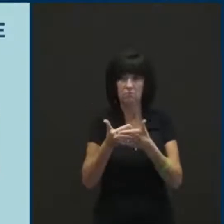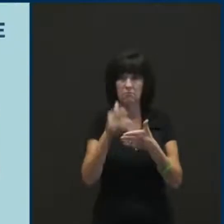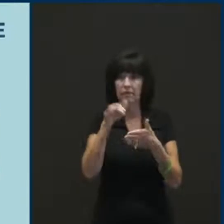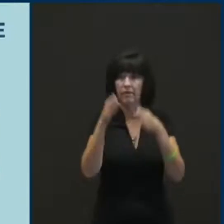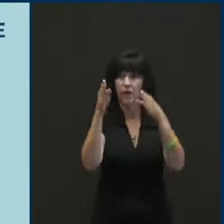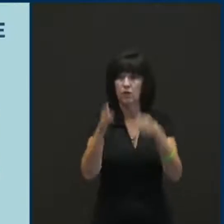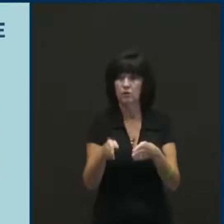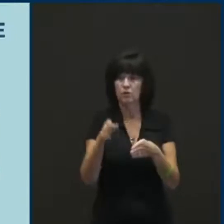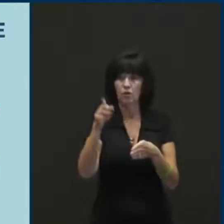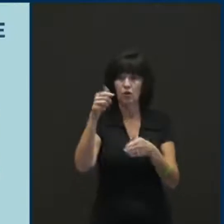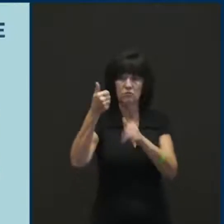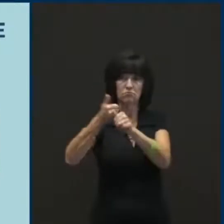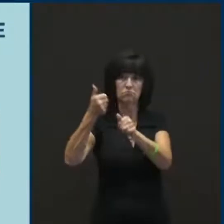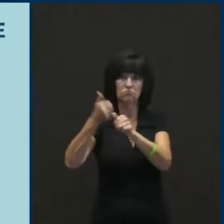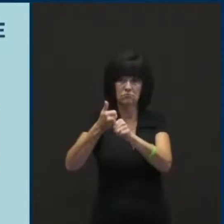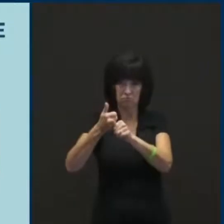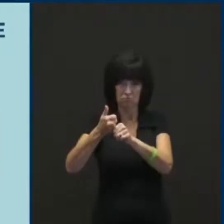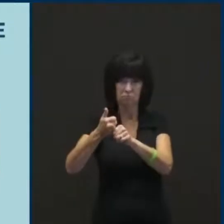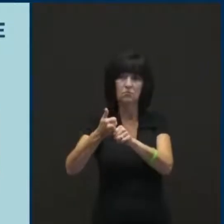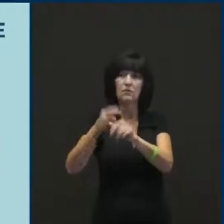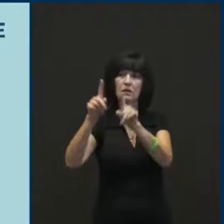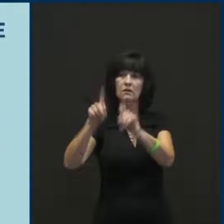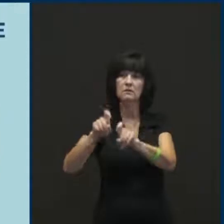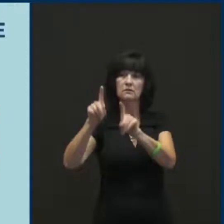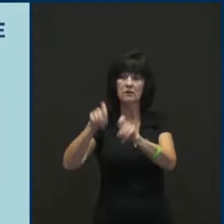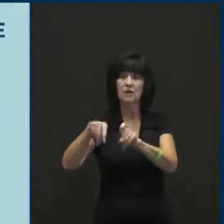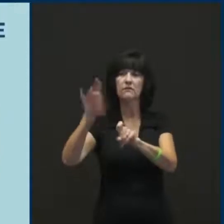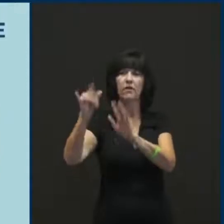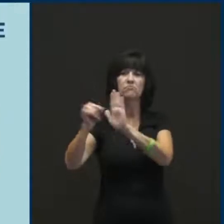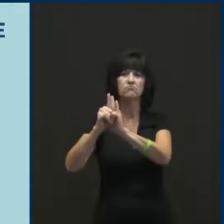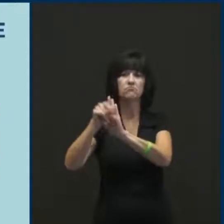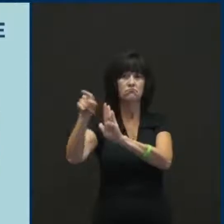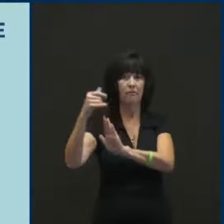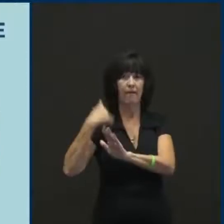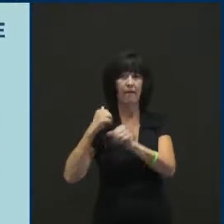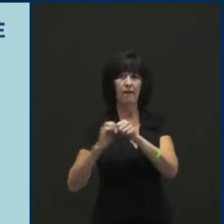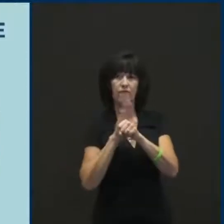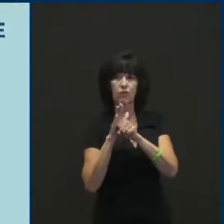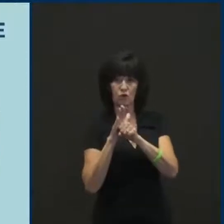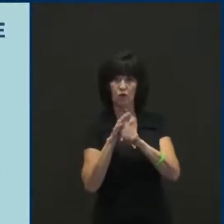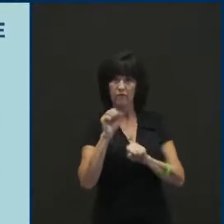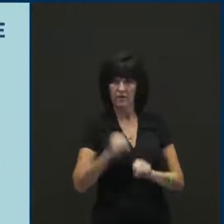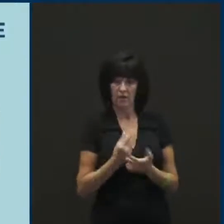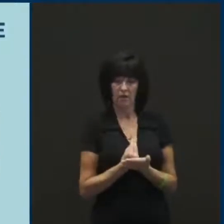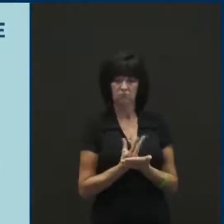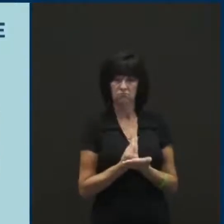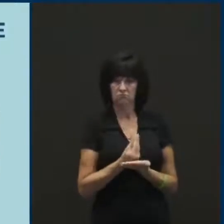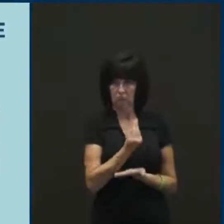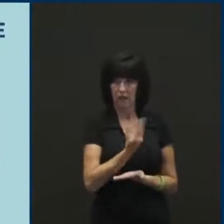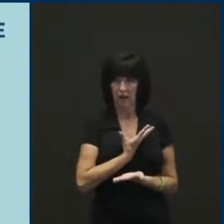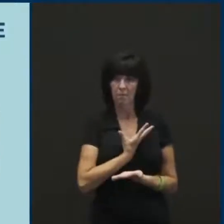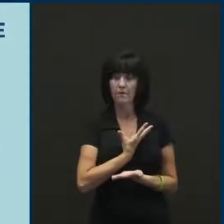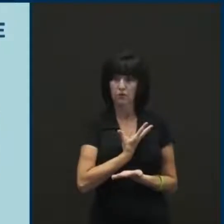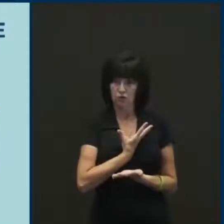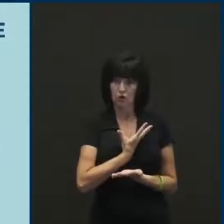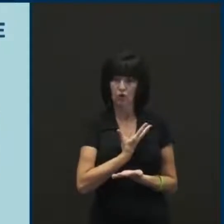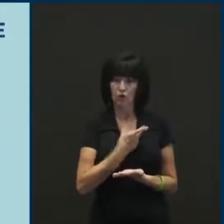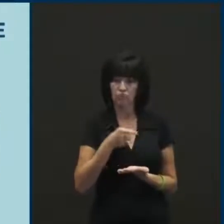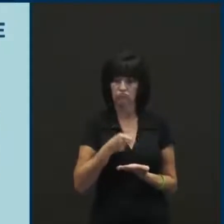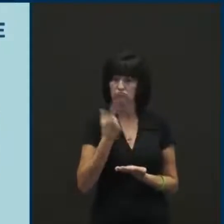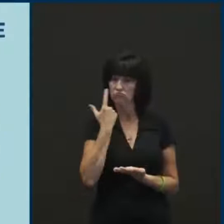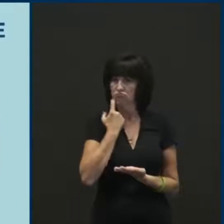COVID-19. This is anonymous on your part, on the part of the person that has tested positive. Just an alert that goes